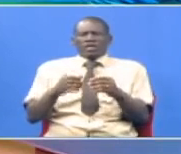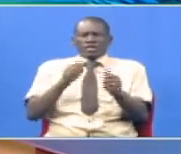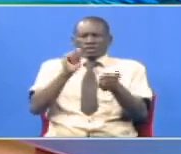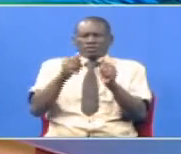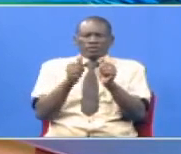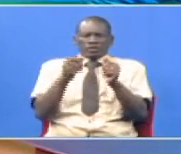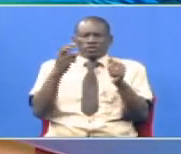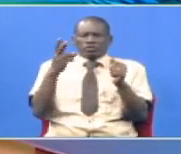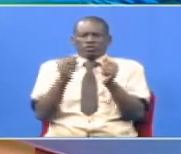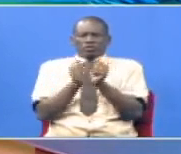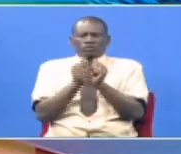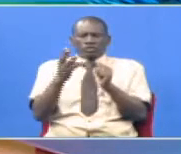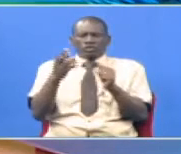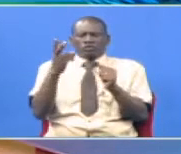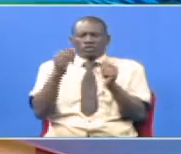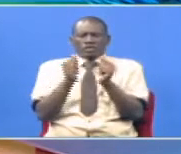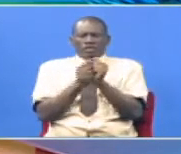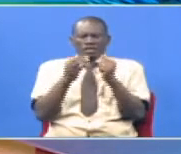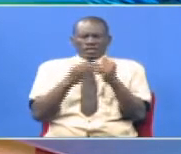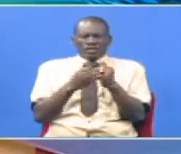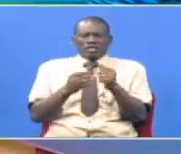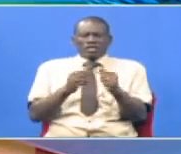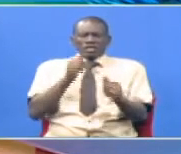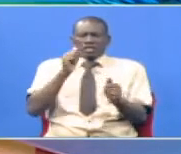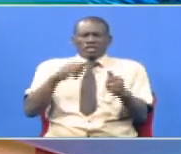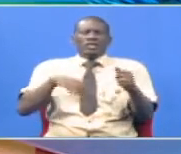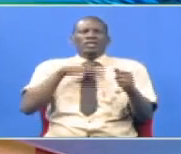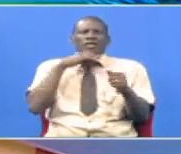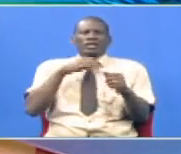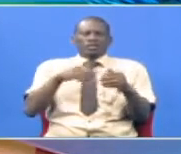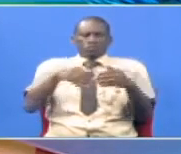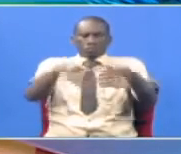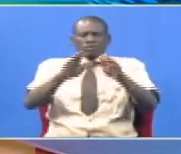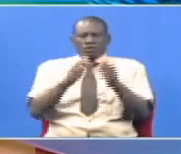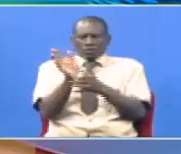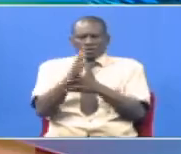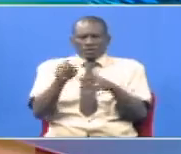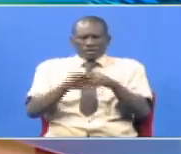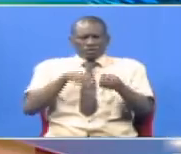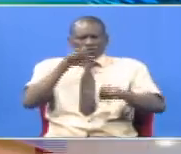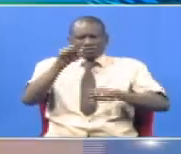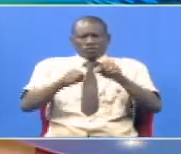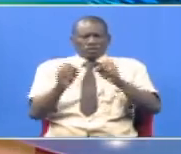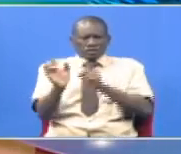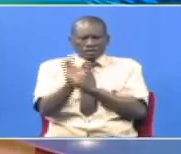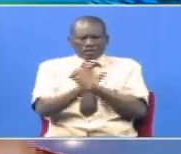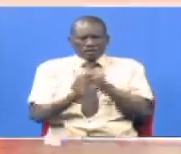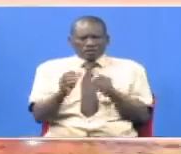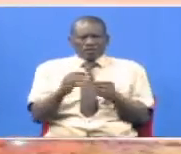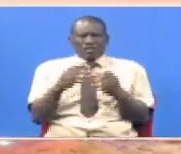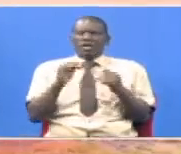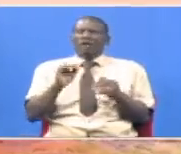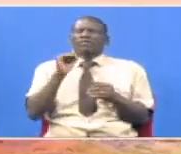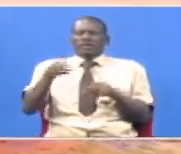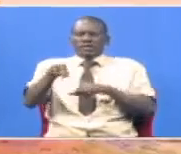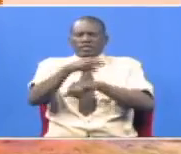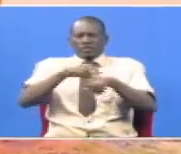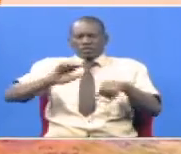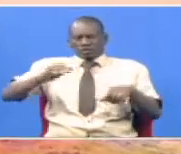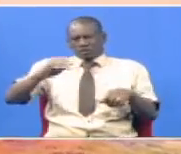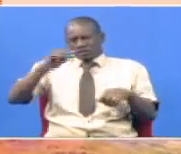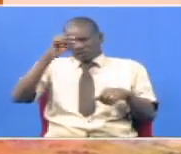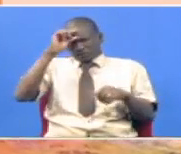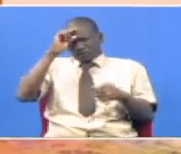after crashing at the Vermont Overland Race. He was buried Thursday, even as cyclists in the country have called the national and county governments